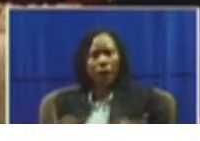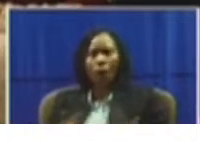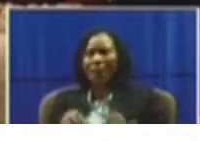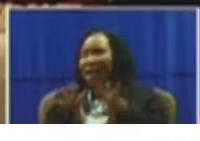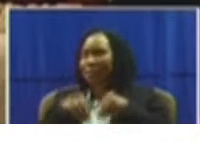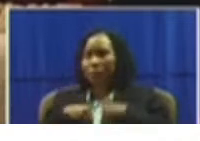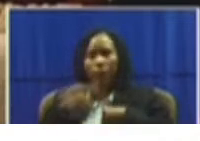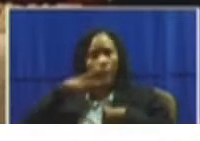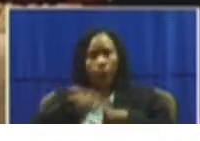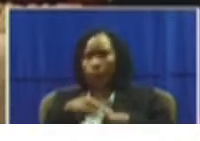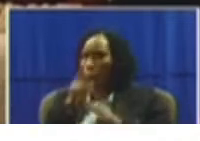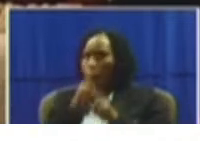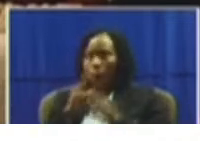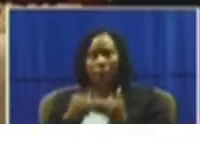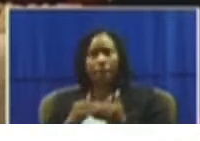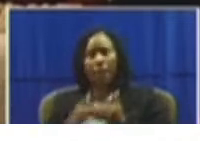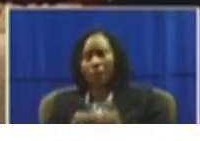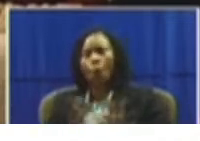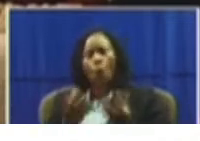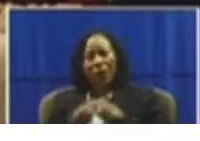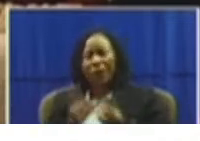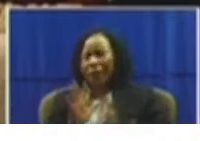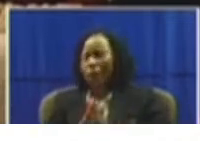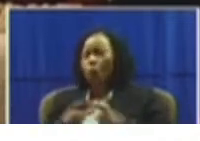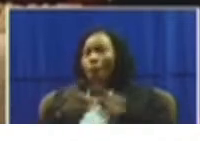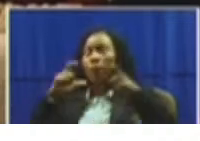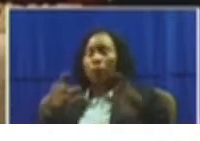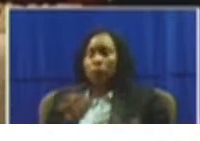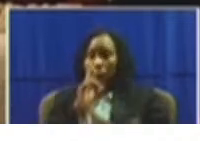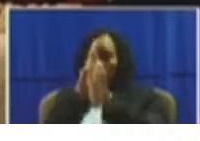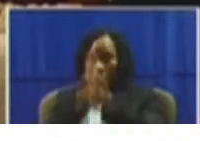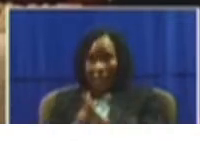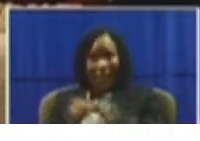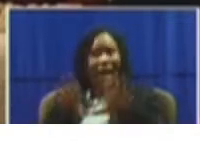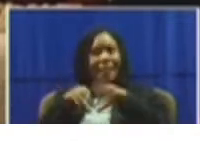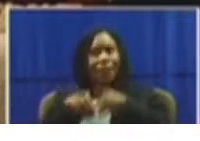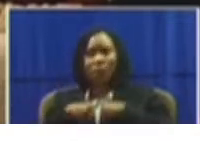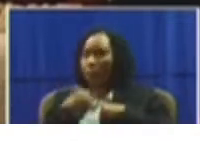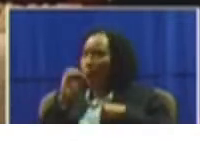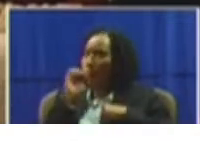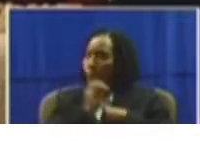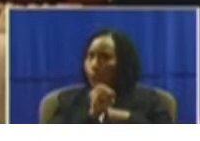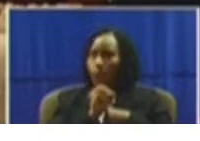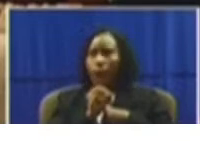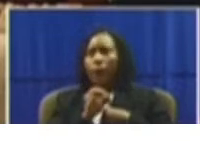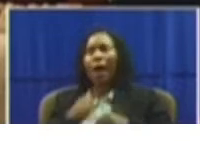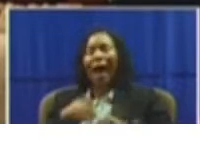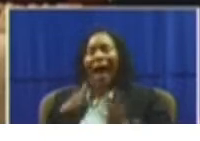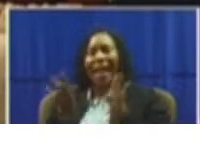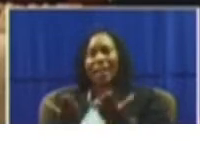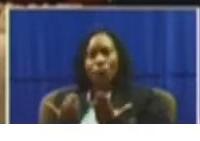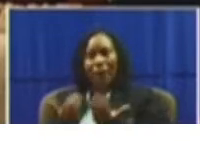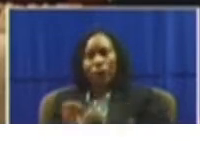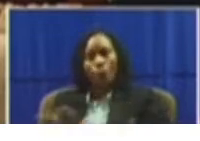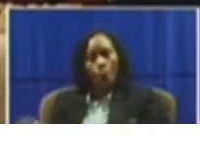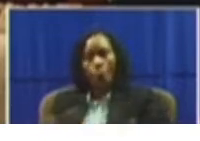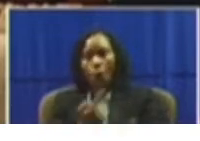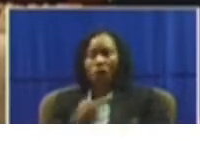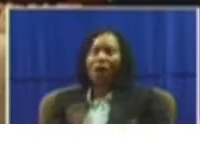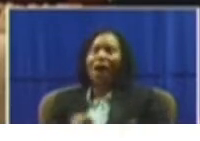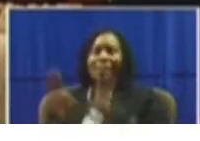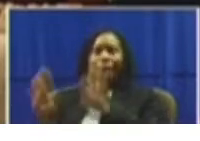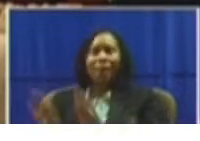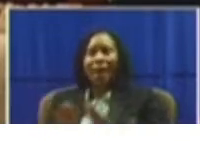honorable members, with due respect. It is unacceptable. I expect all of us to behave in